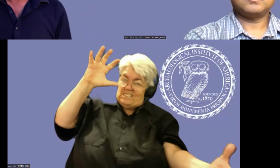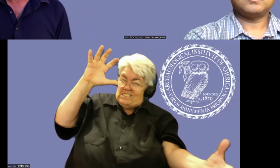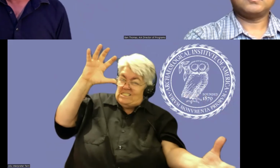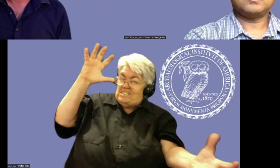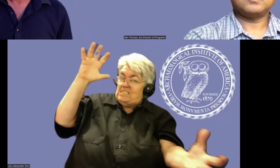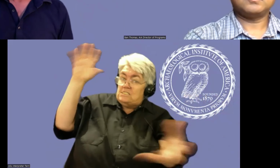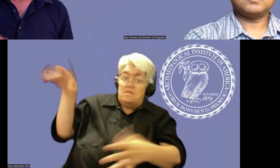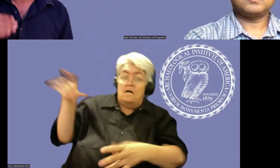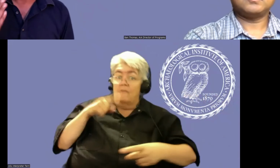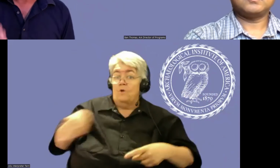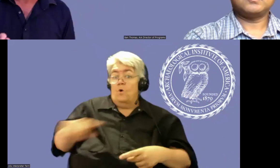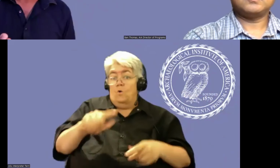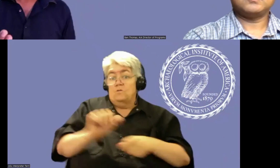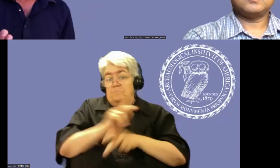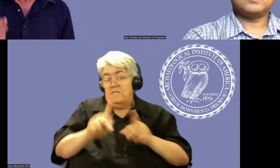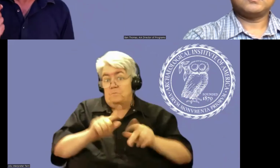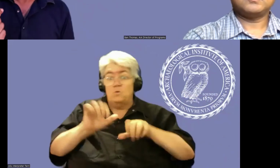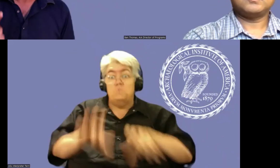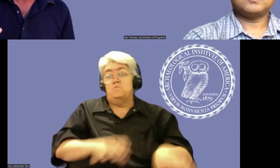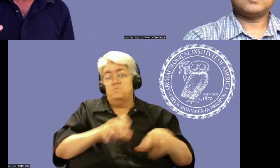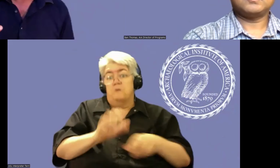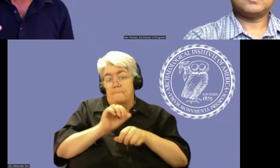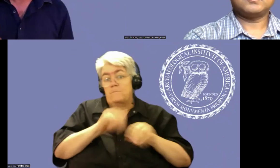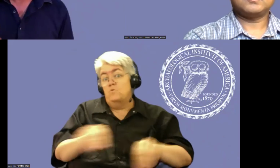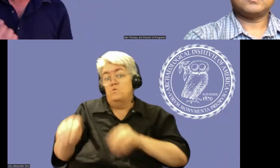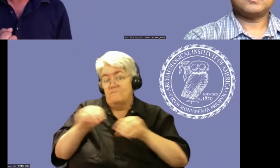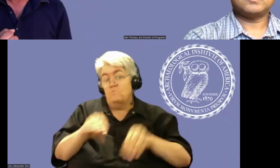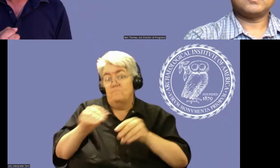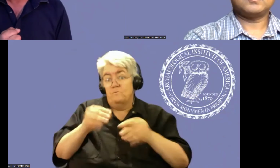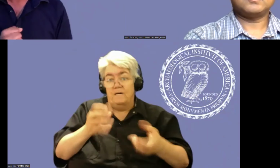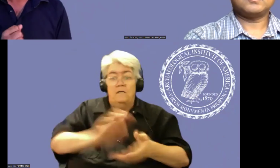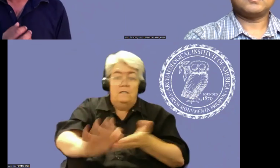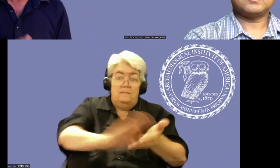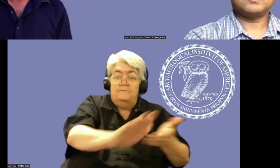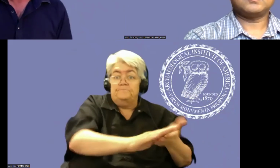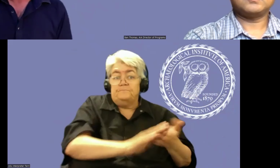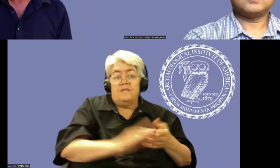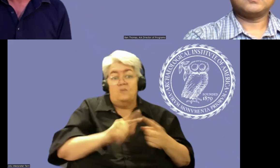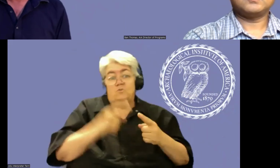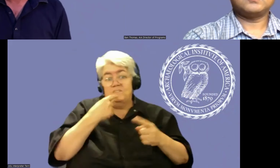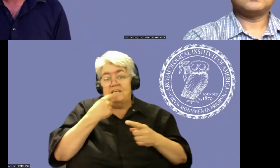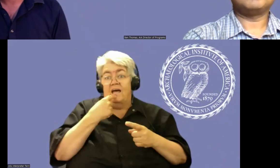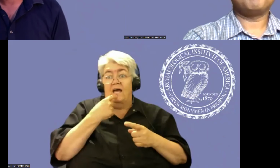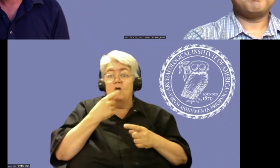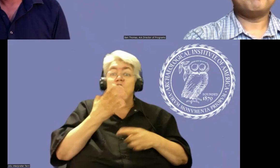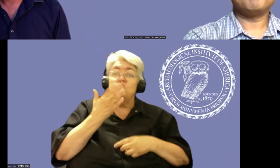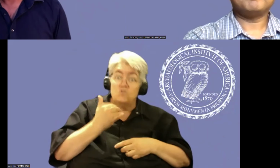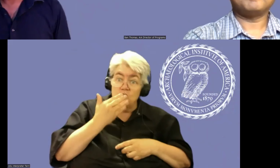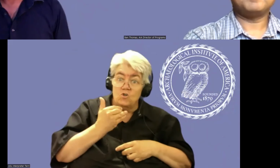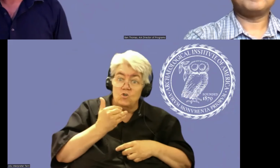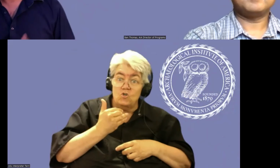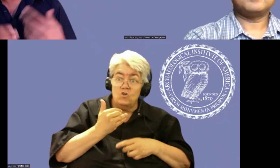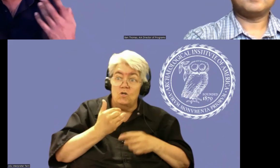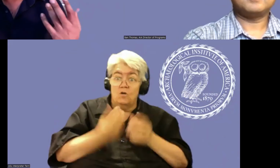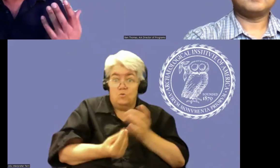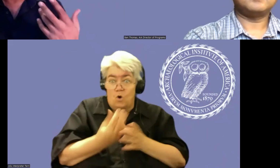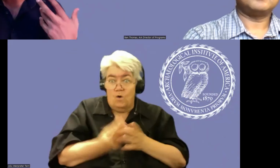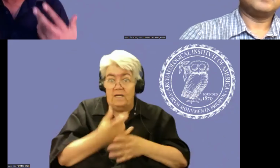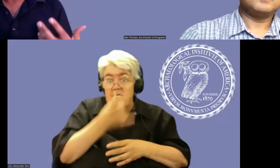effort of these people, as well as, I mean, to describe sugar plantation as backbreaking is an understatement because